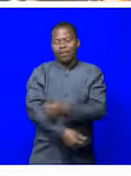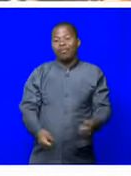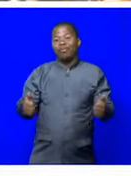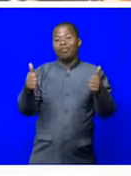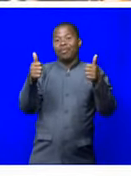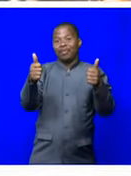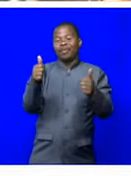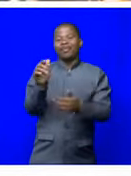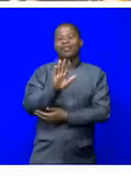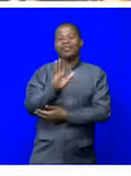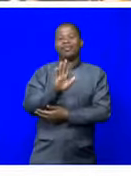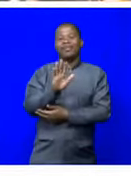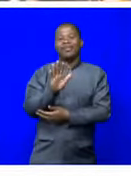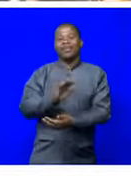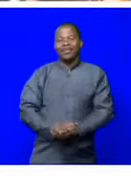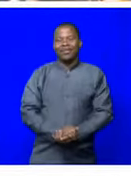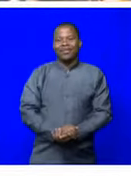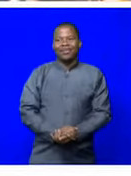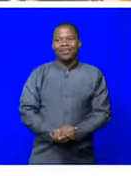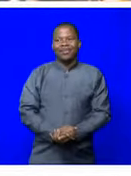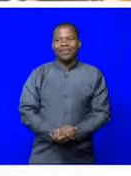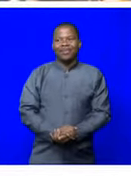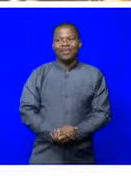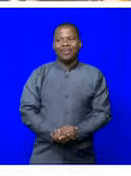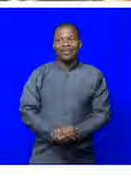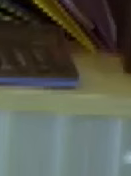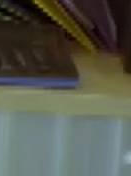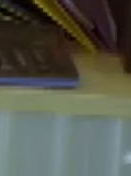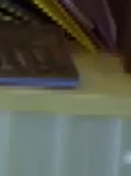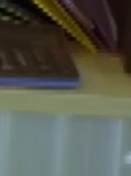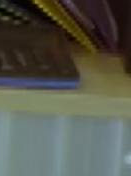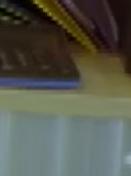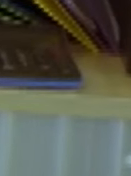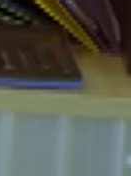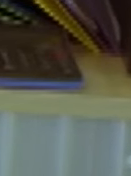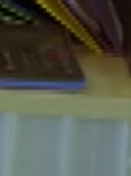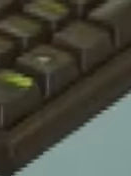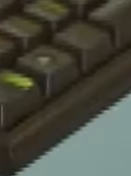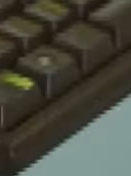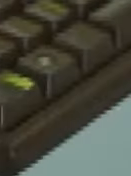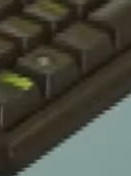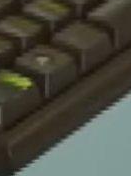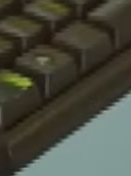selitolo utawulandzela busuku bakho abebuhle usale kahle.